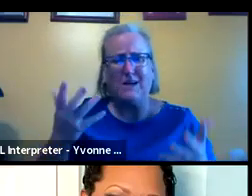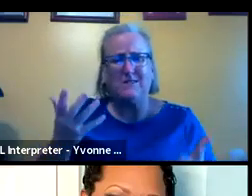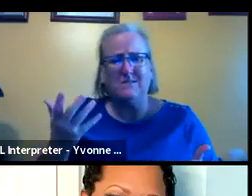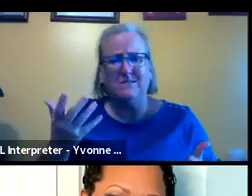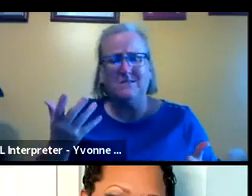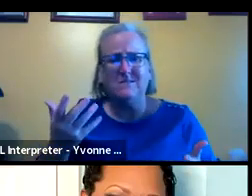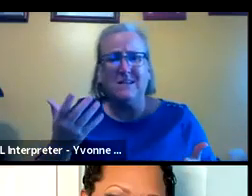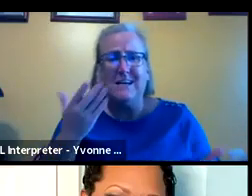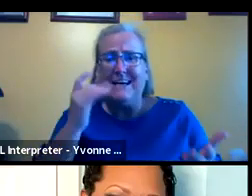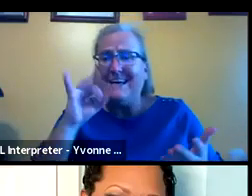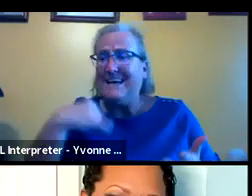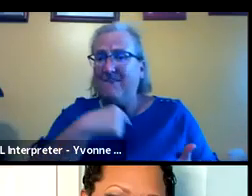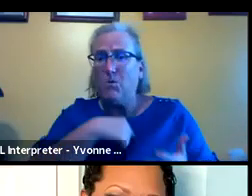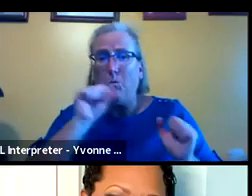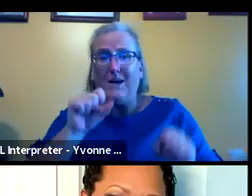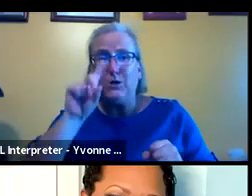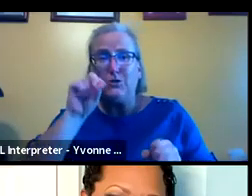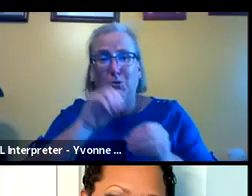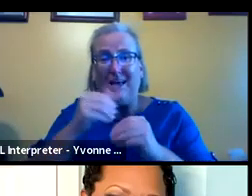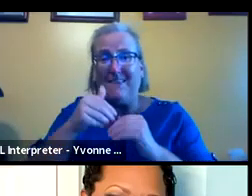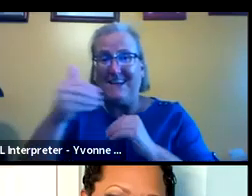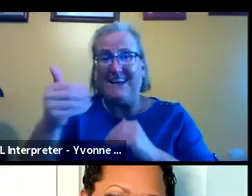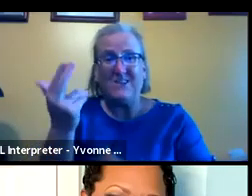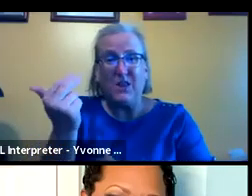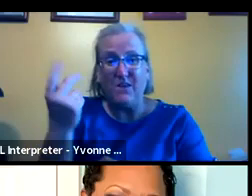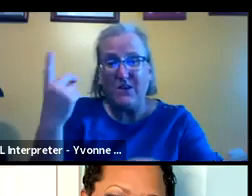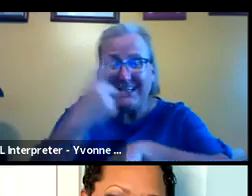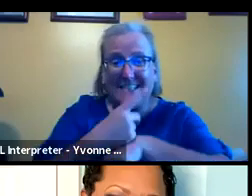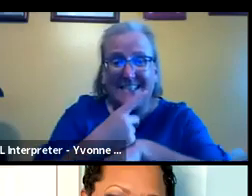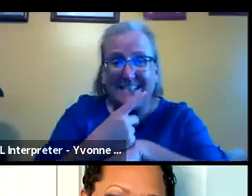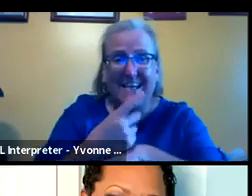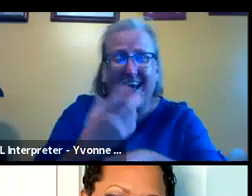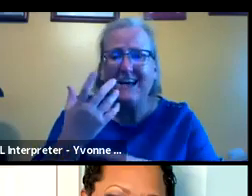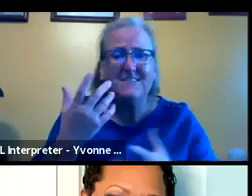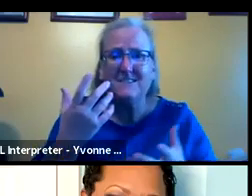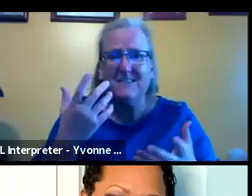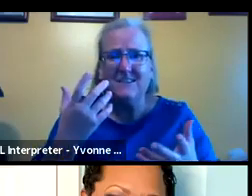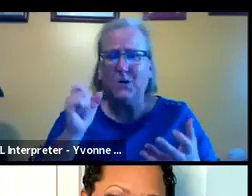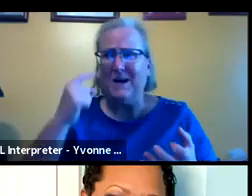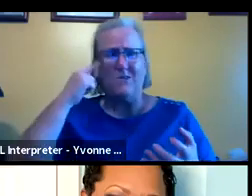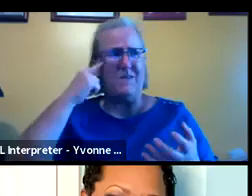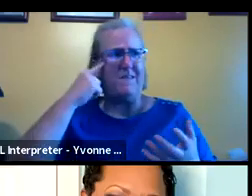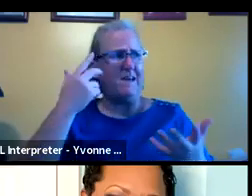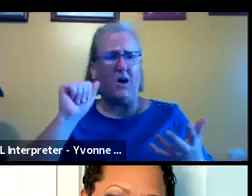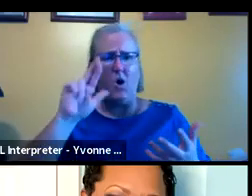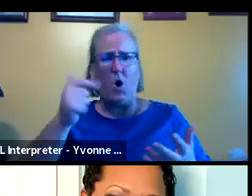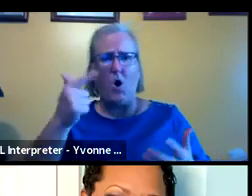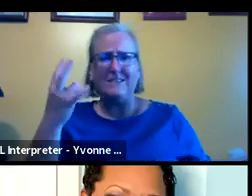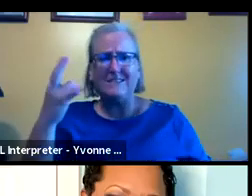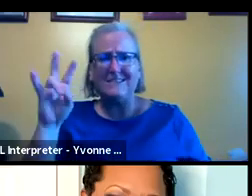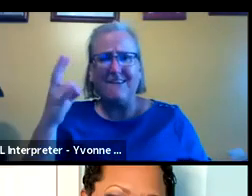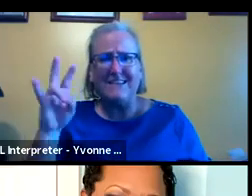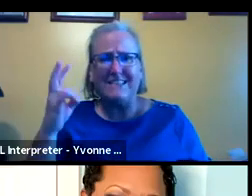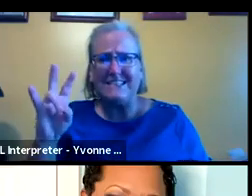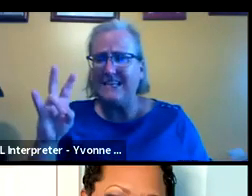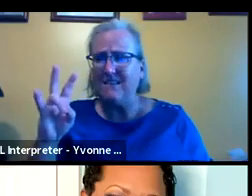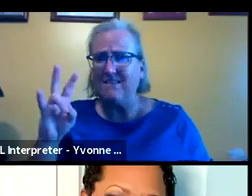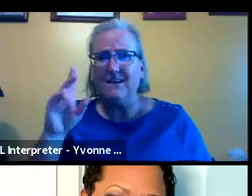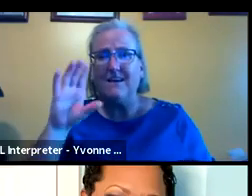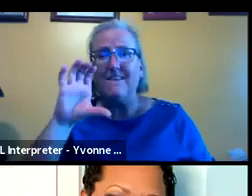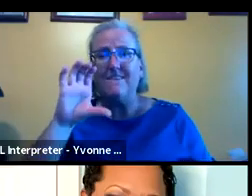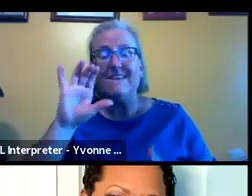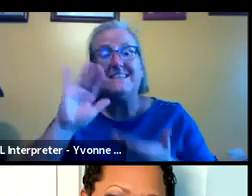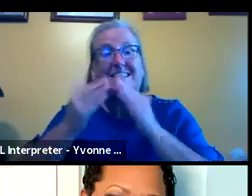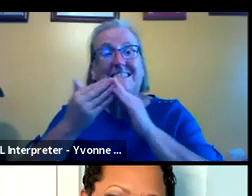accomplished in the next 13 days, we have to take into account that in 6 days, on August 17th, our city school staff